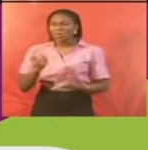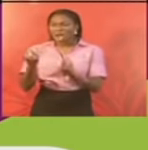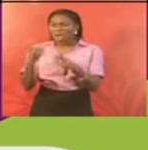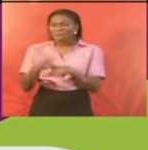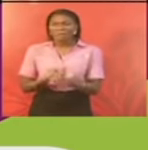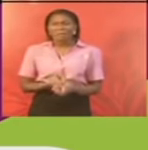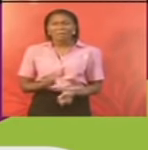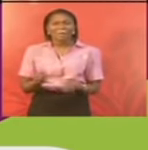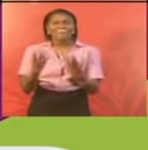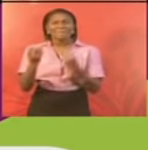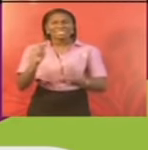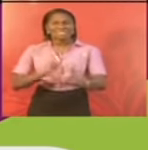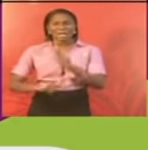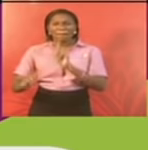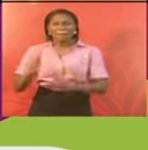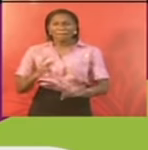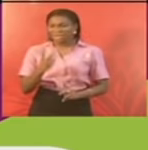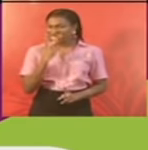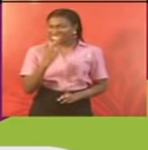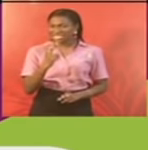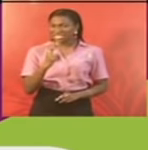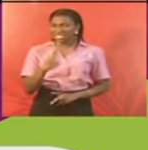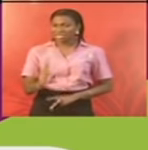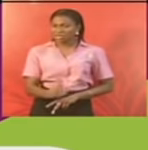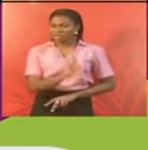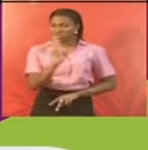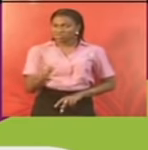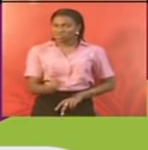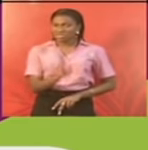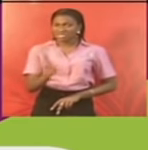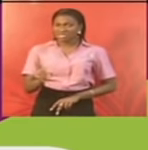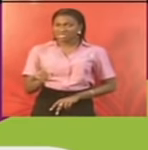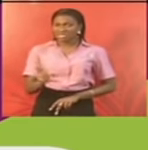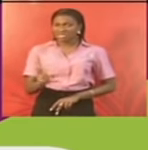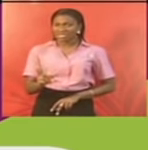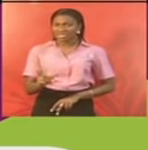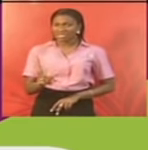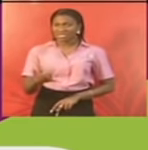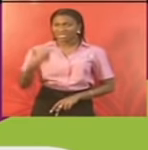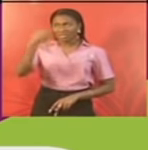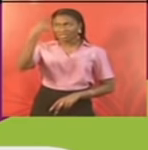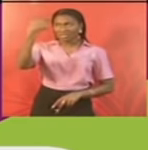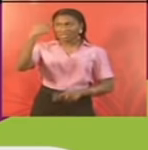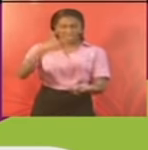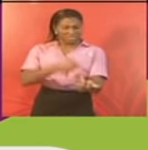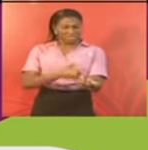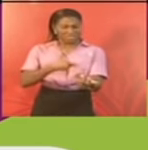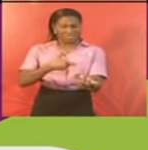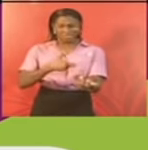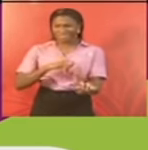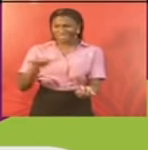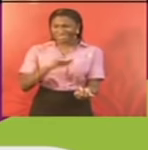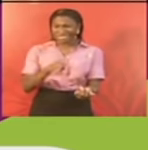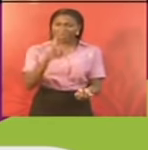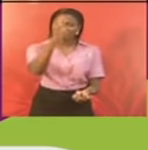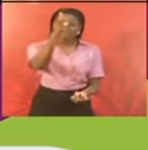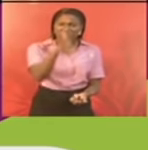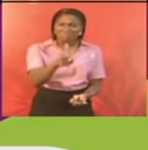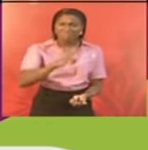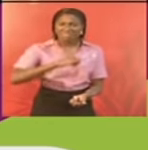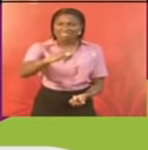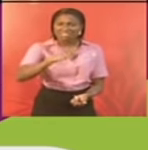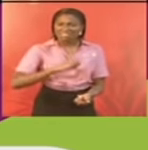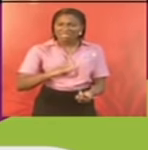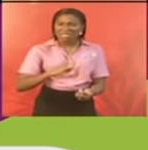using the same device. Sometimes you will see several people, customers, for instance, in a row showing the same temperature. Is there a standard that governs,